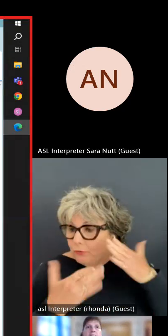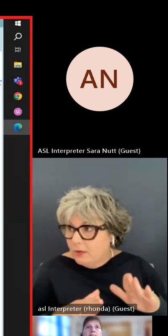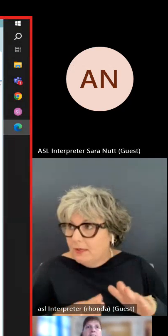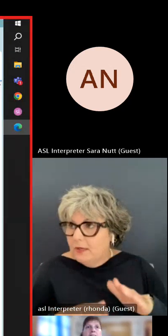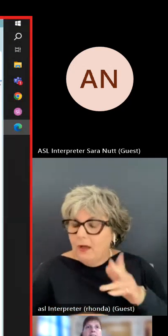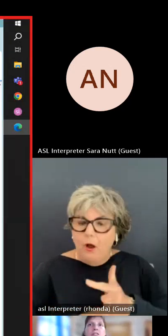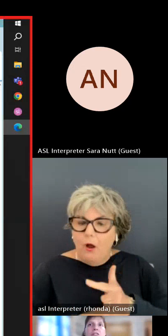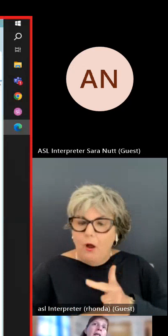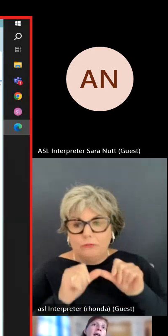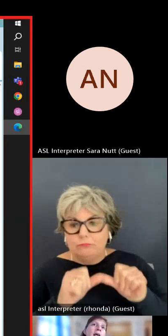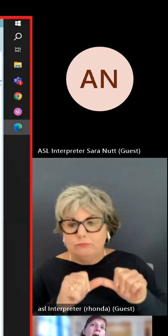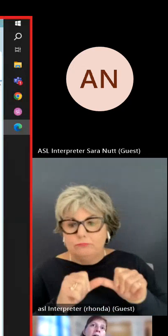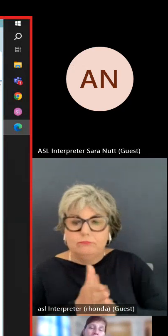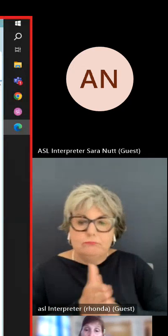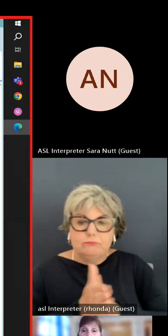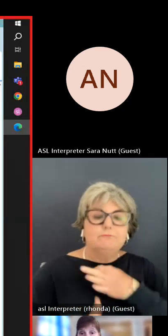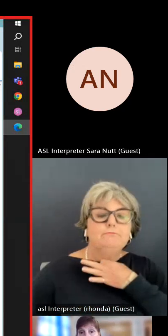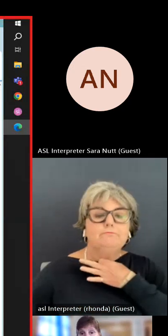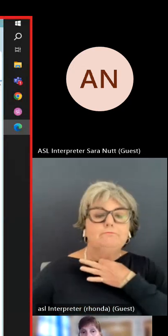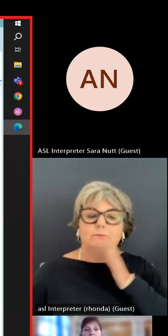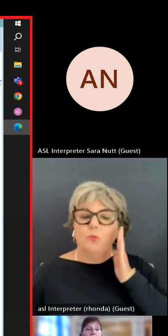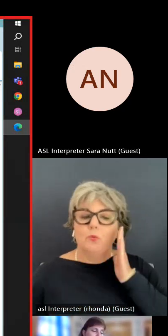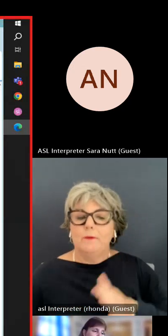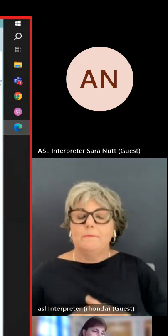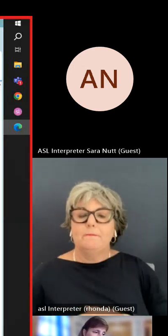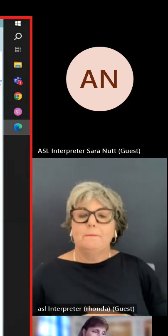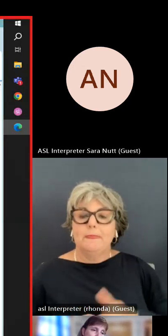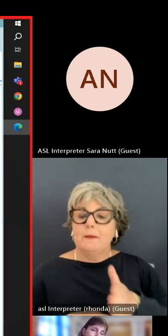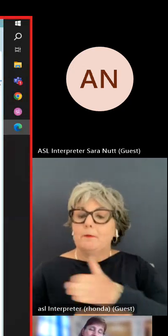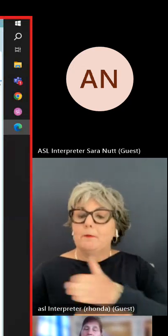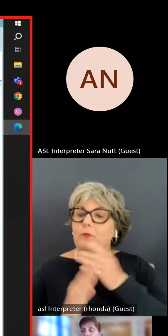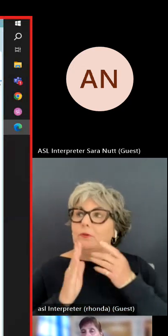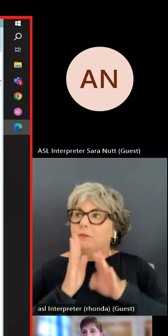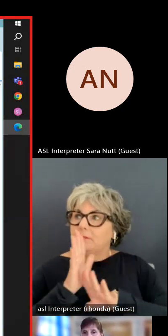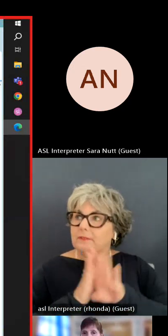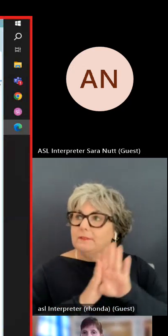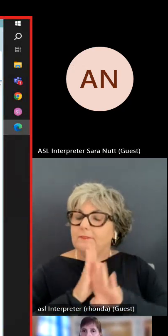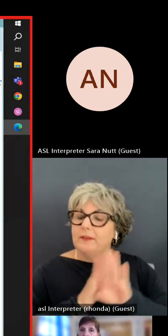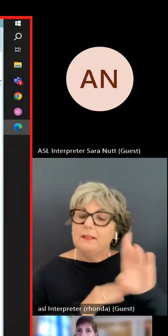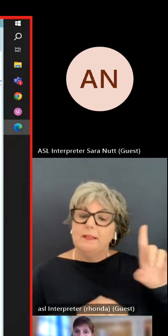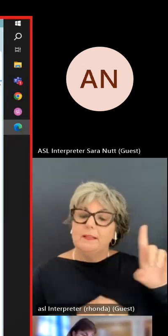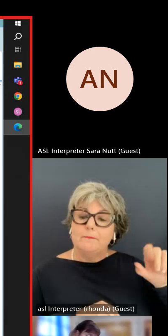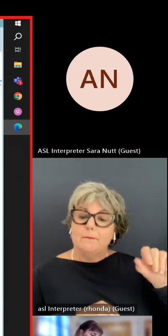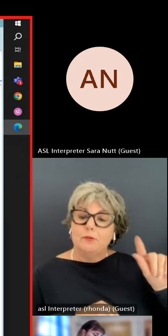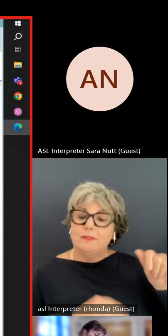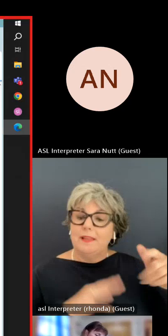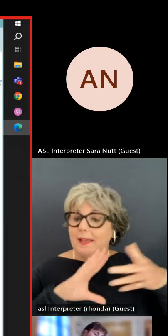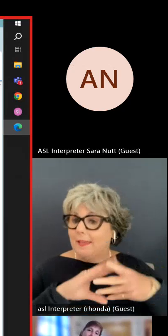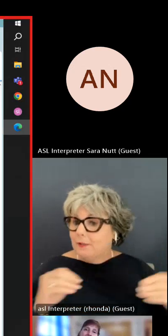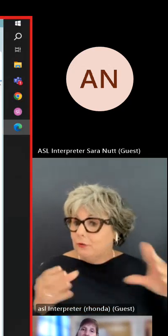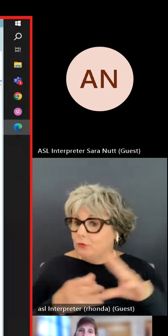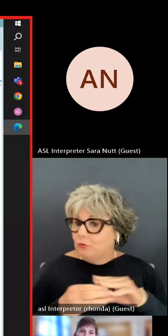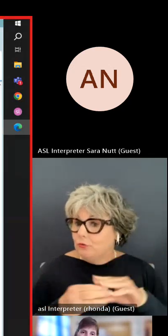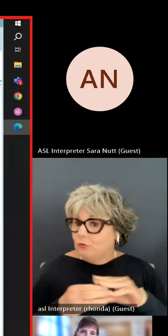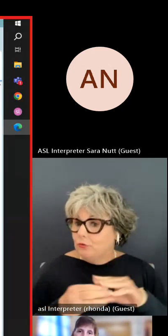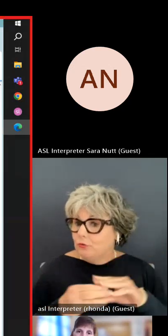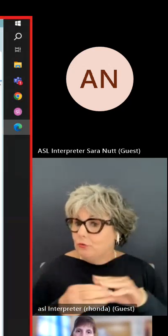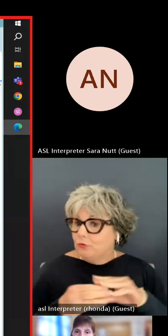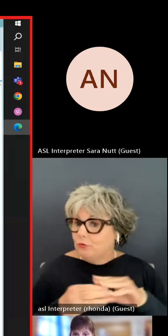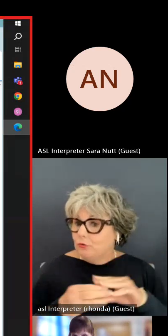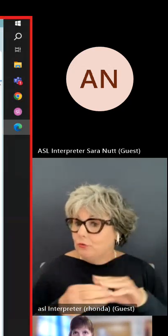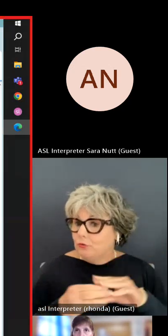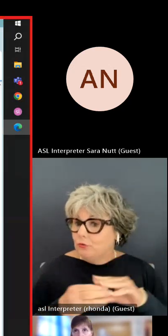attention and keep them engaged. So before you develop your data story, it can be a good practice to